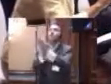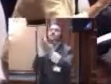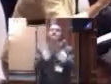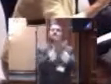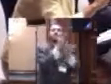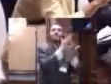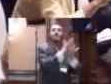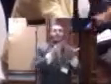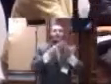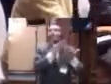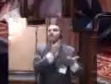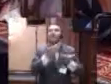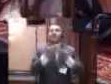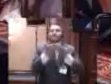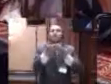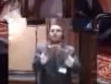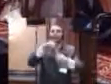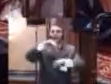Thank you very